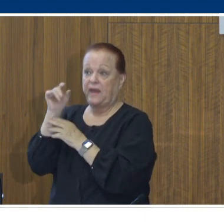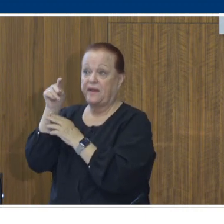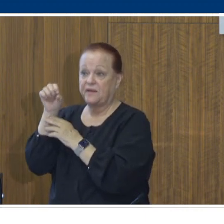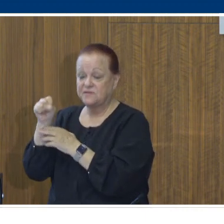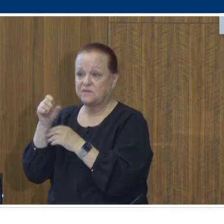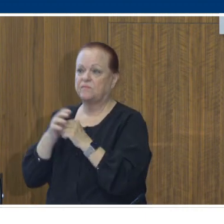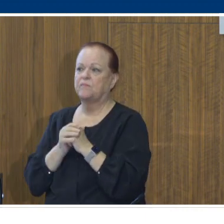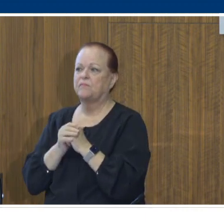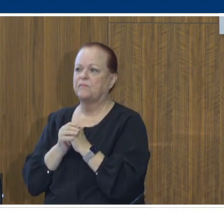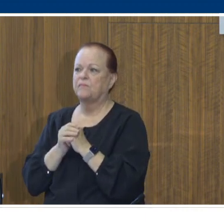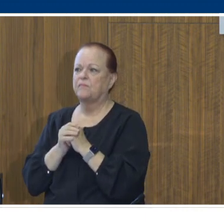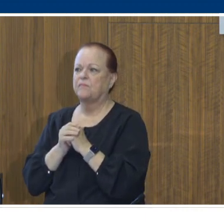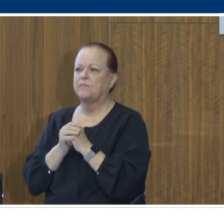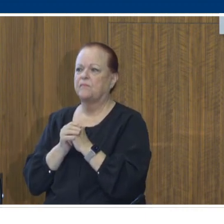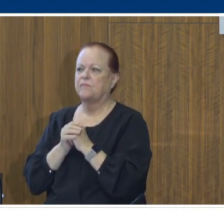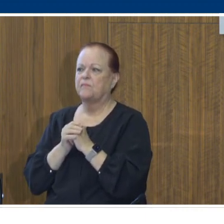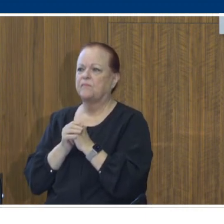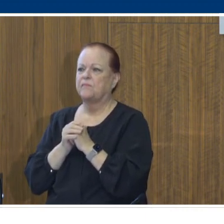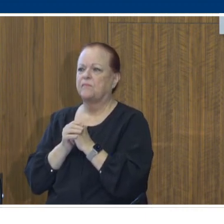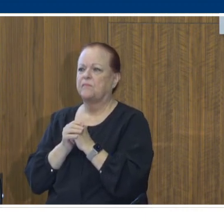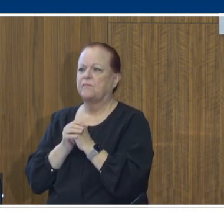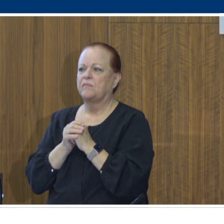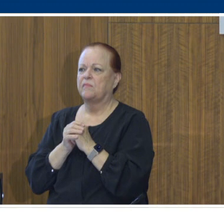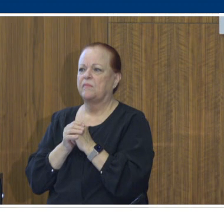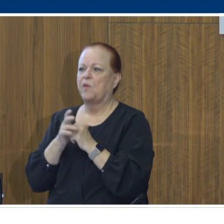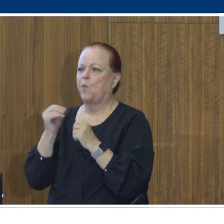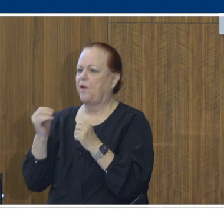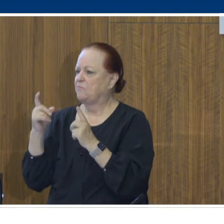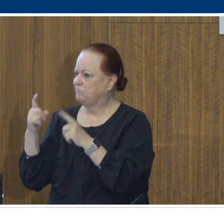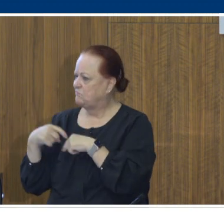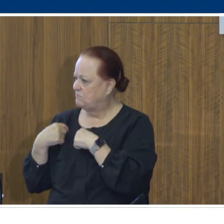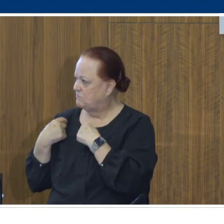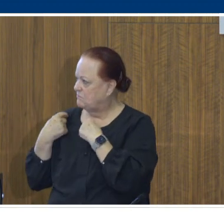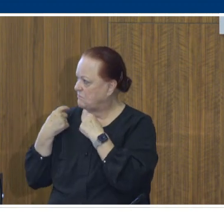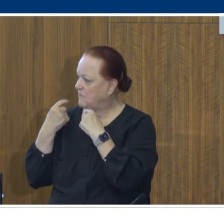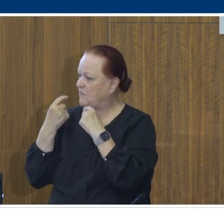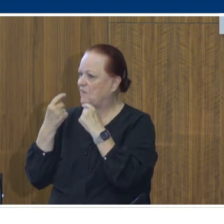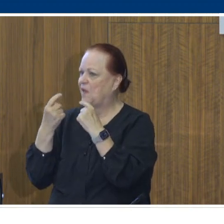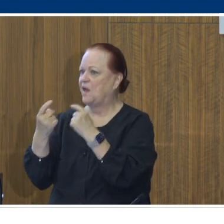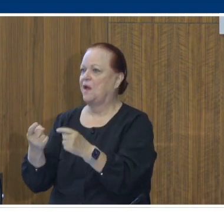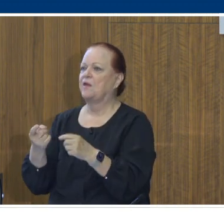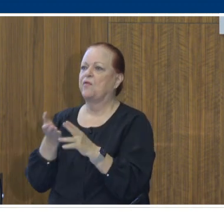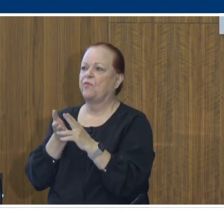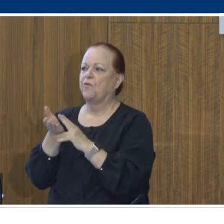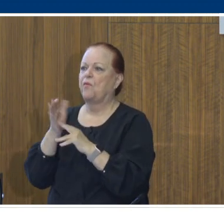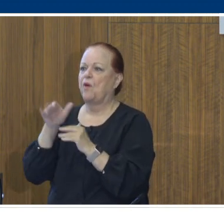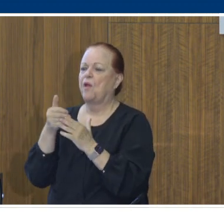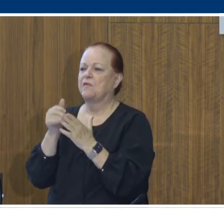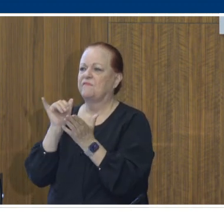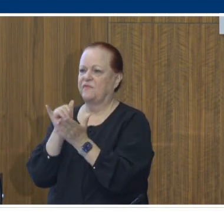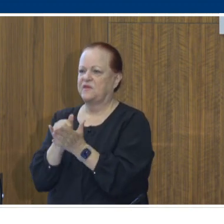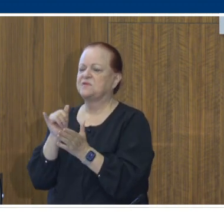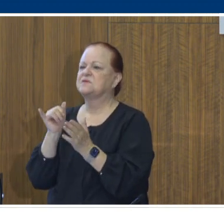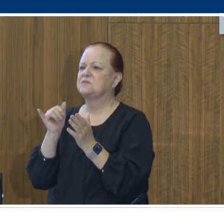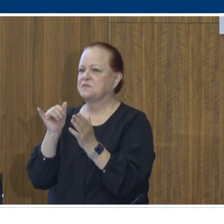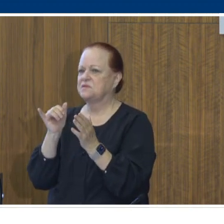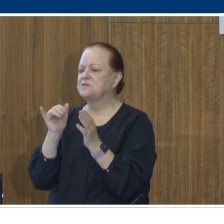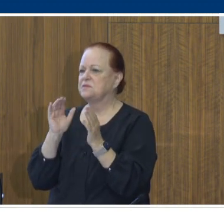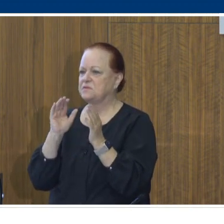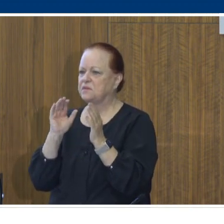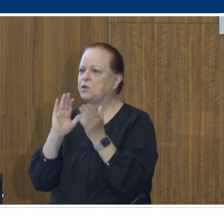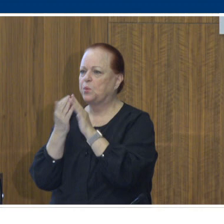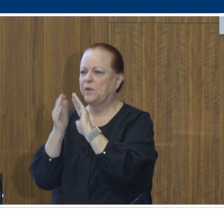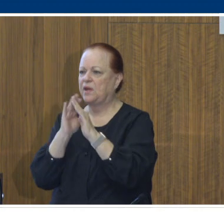on occasions, as we've done throughout this entire community interest events, our events that we've been